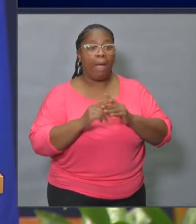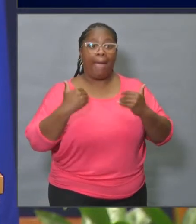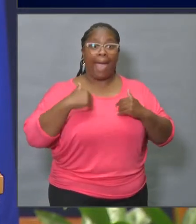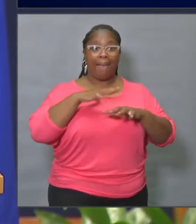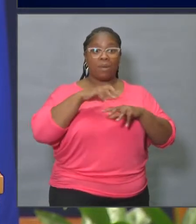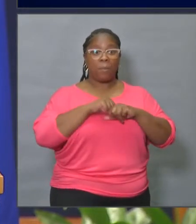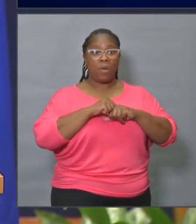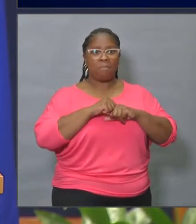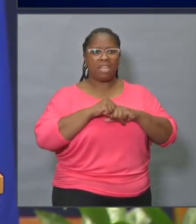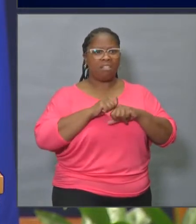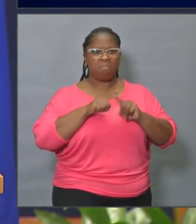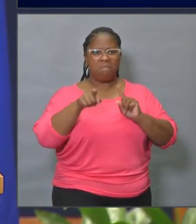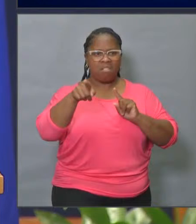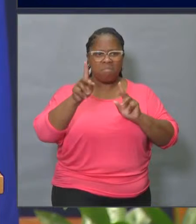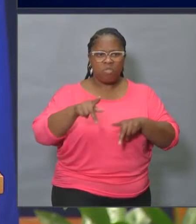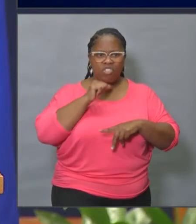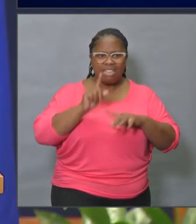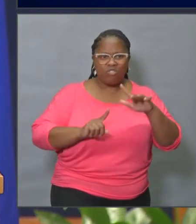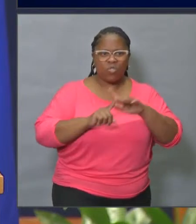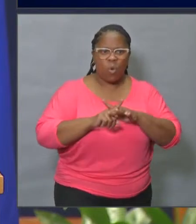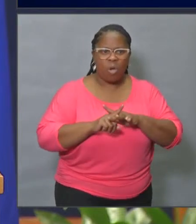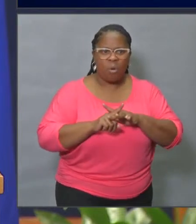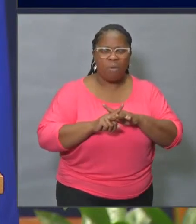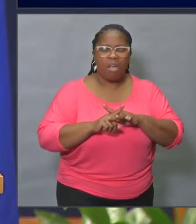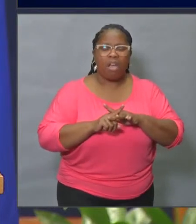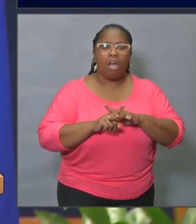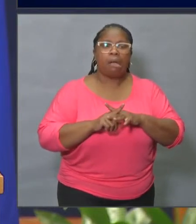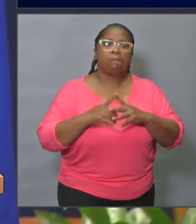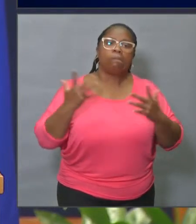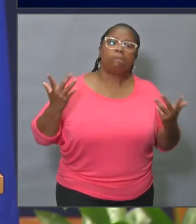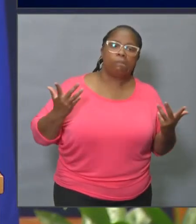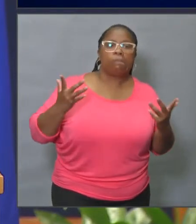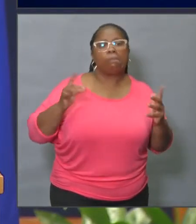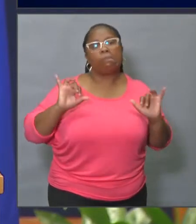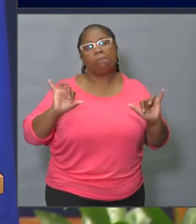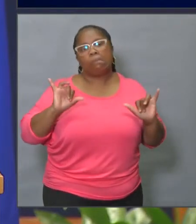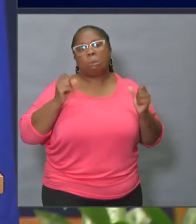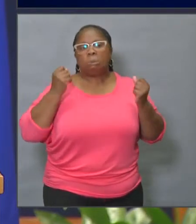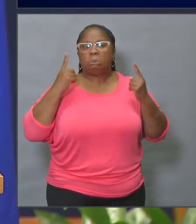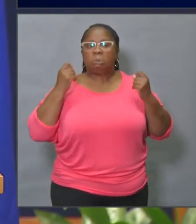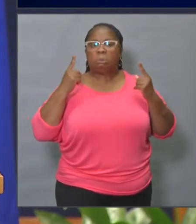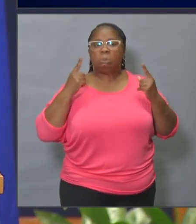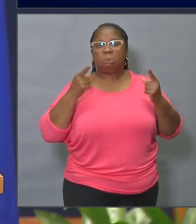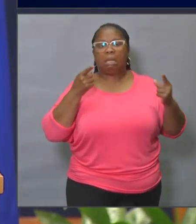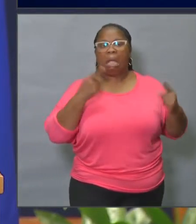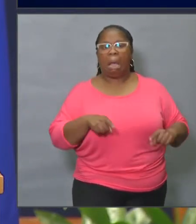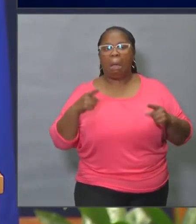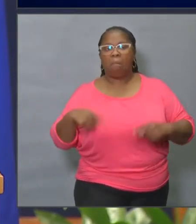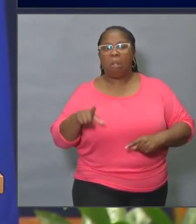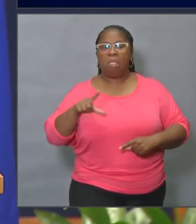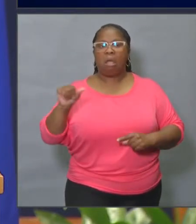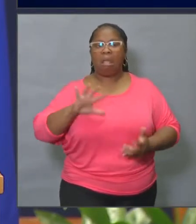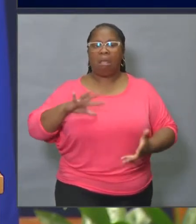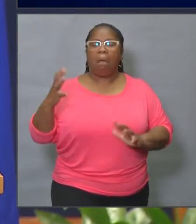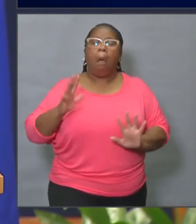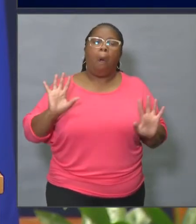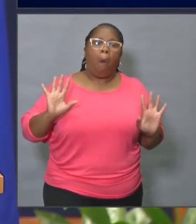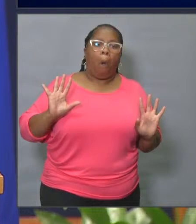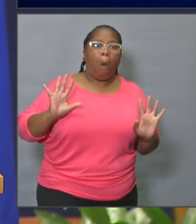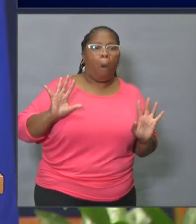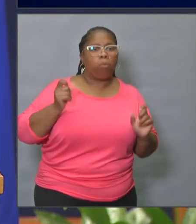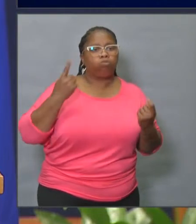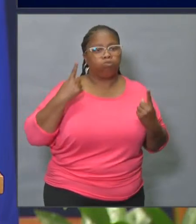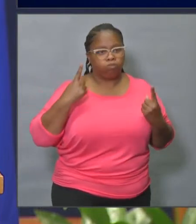not canceled. And we felt like this was understandable given everything else that was occurring across Los Angeles this week. Access